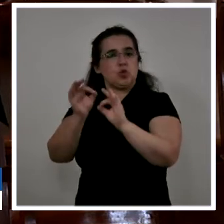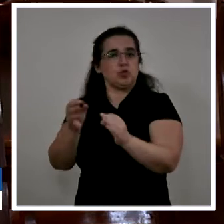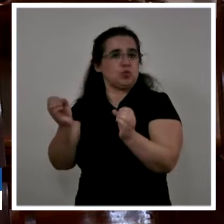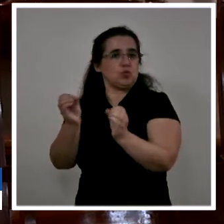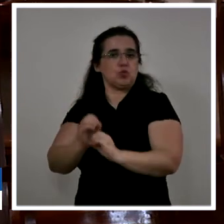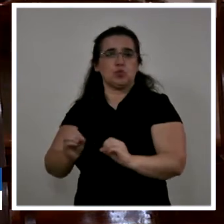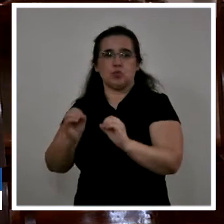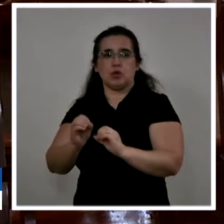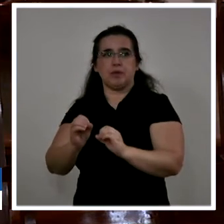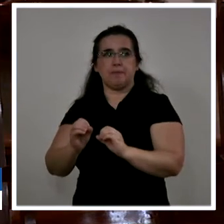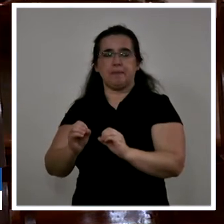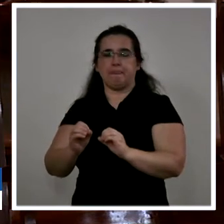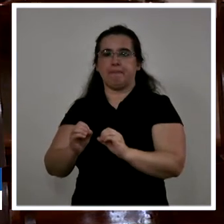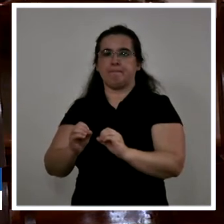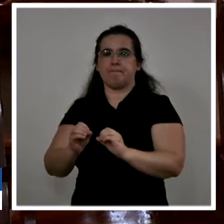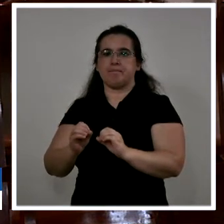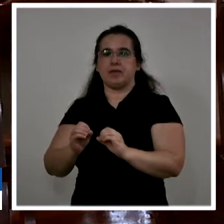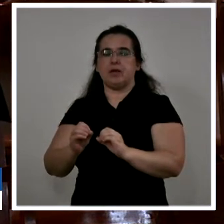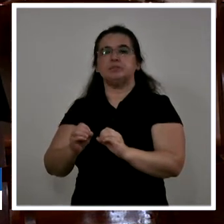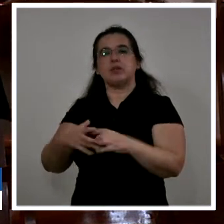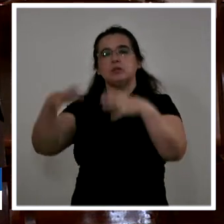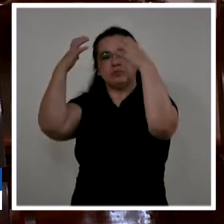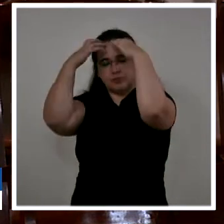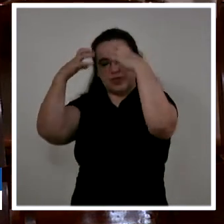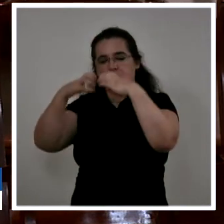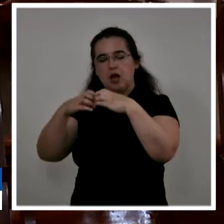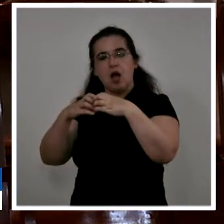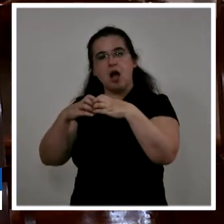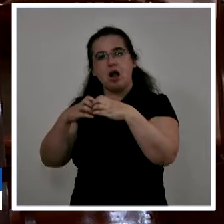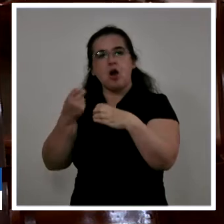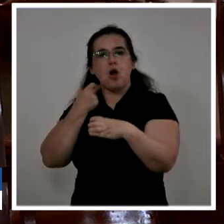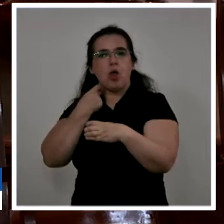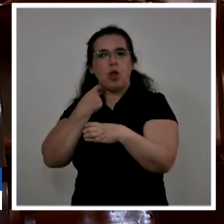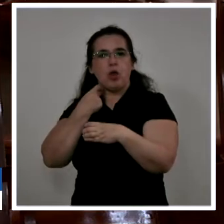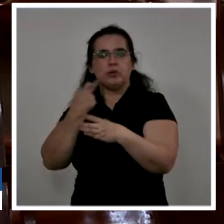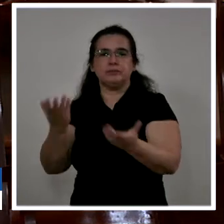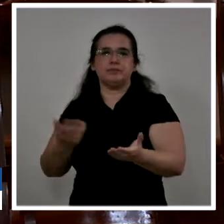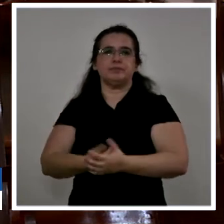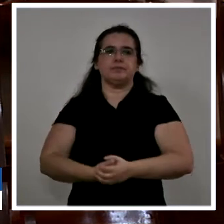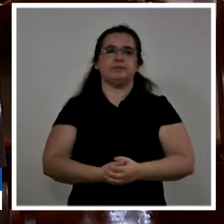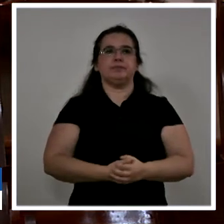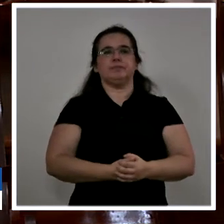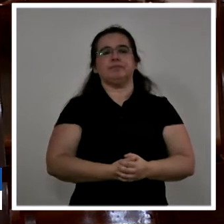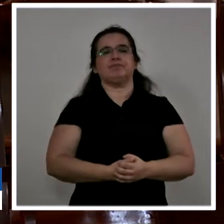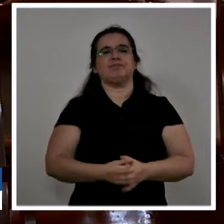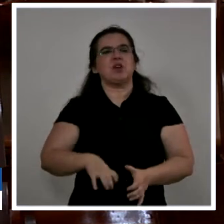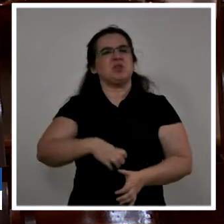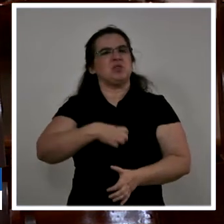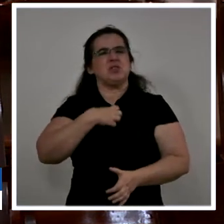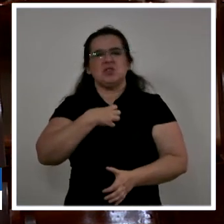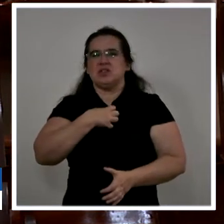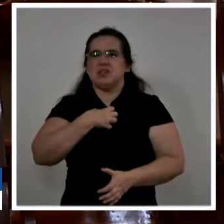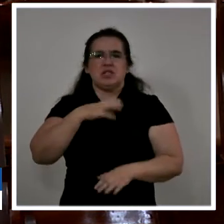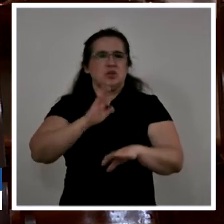apoio às suas crianças. You would tend to have a smaller hippocampus. Tendem a ter os filhos tendem a ter um hipocampo menor. Now don't feel guilty as